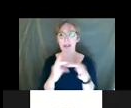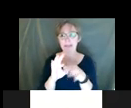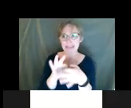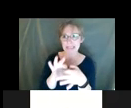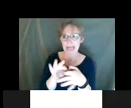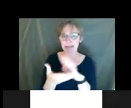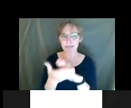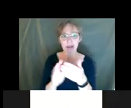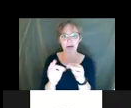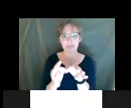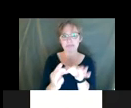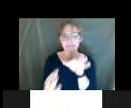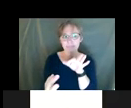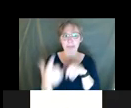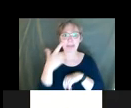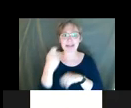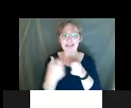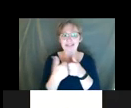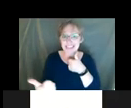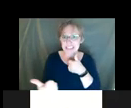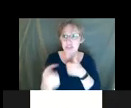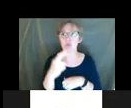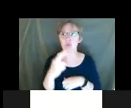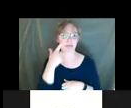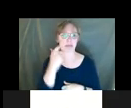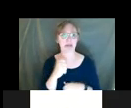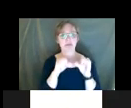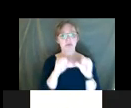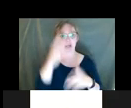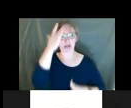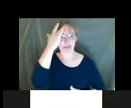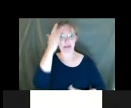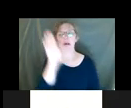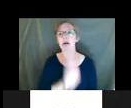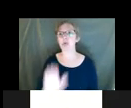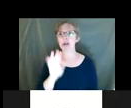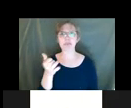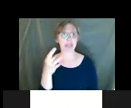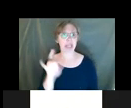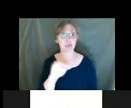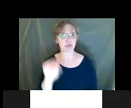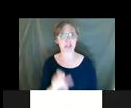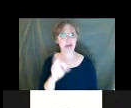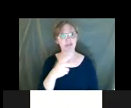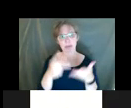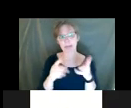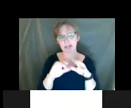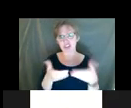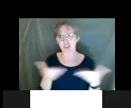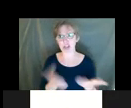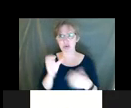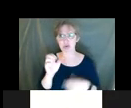illness. Approximately 18% of Onondaga County residents are over the age of